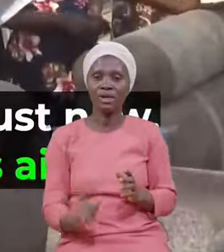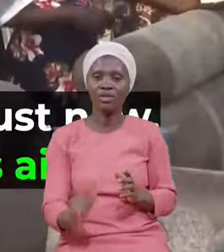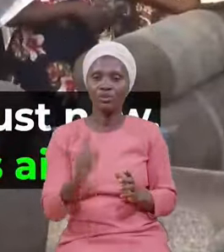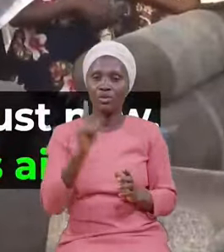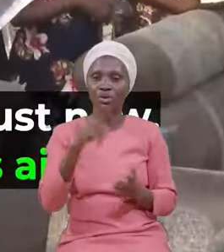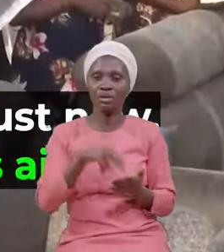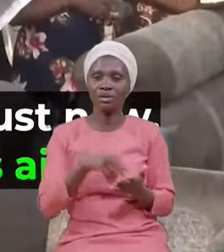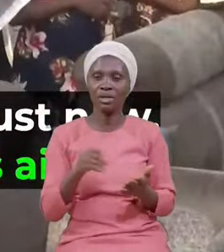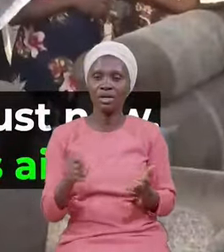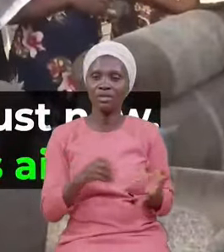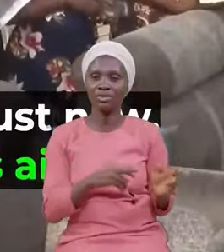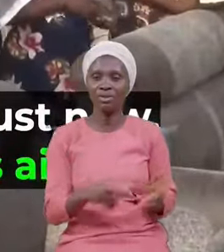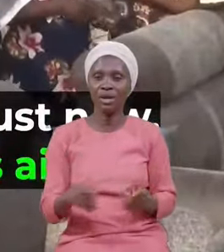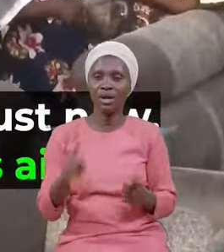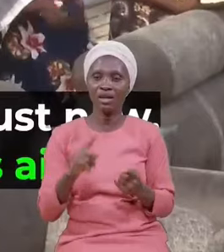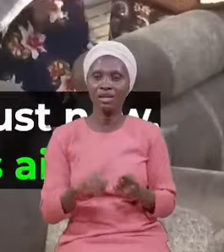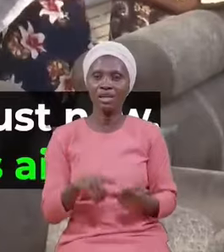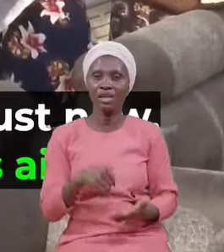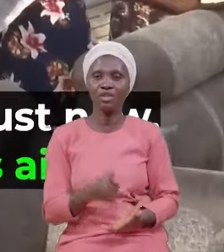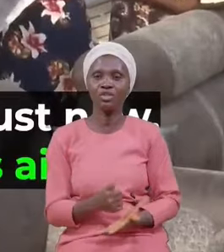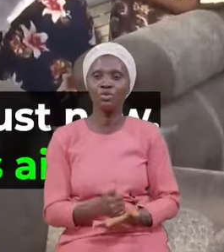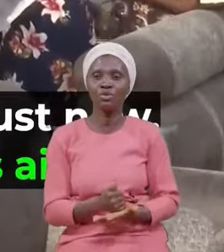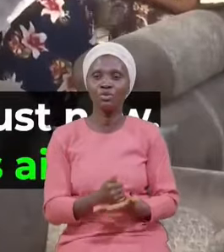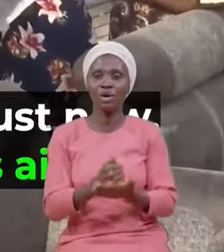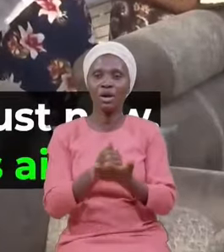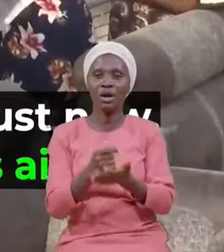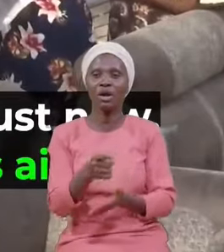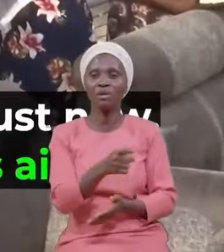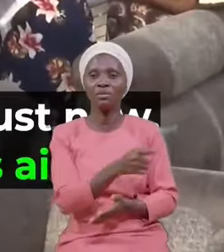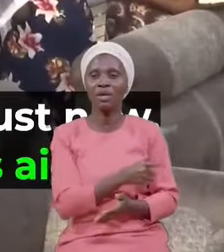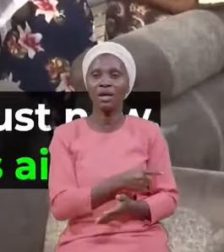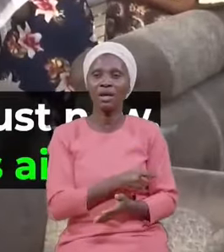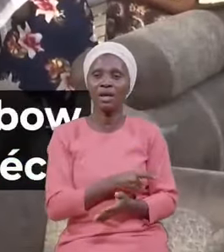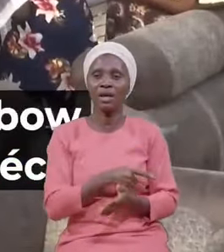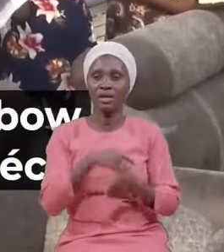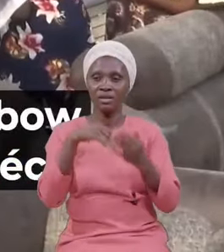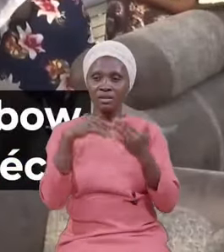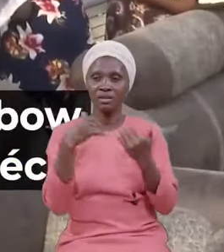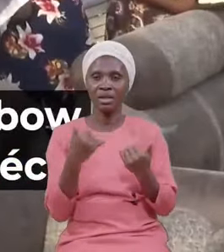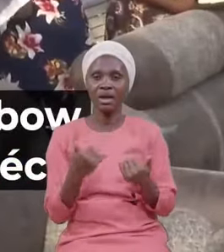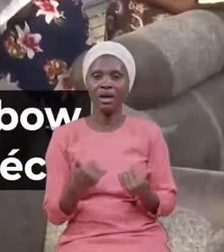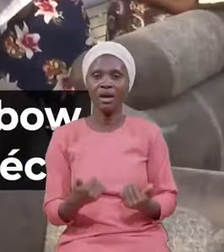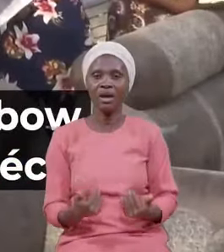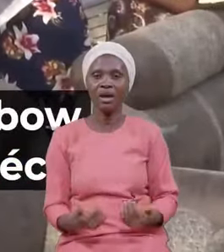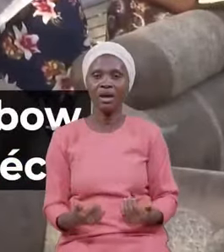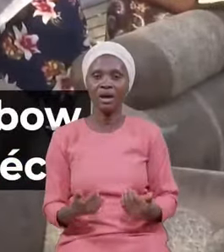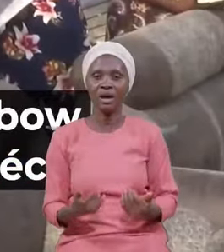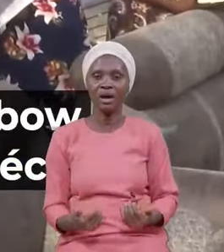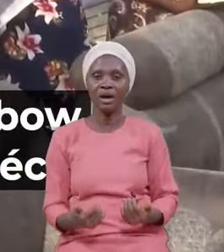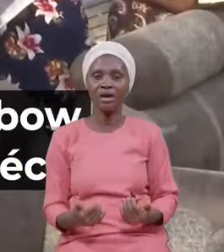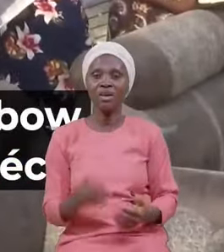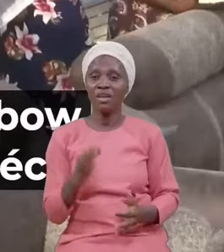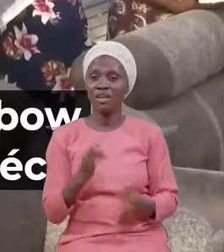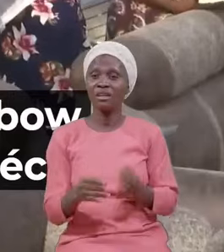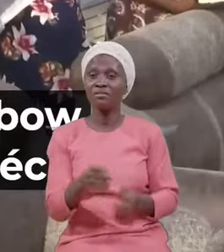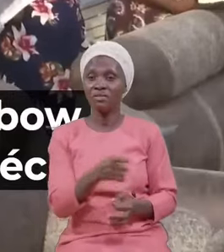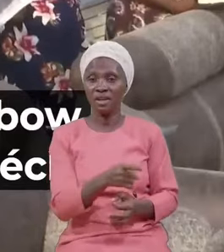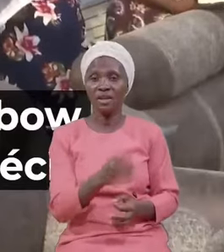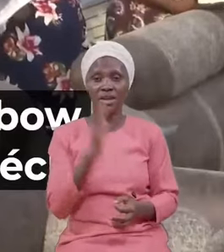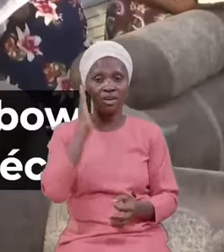one stands ready to help them just now if